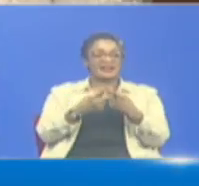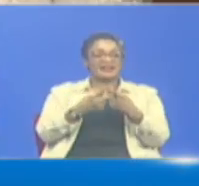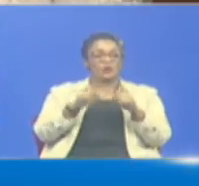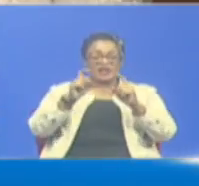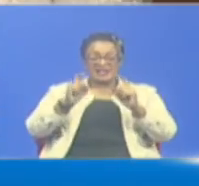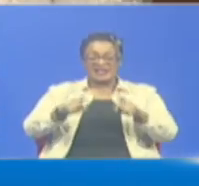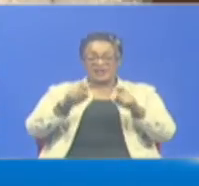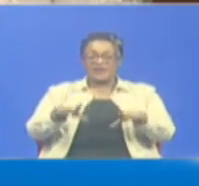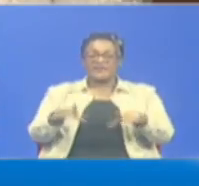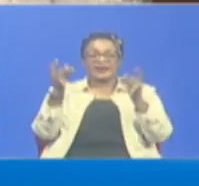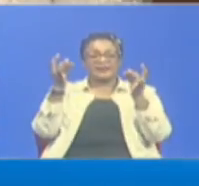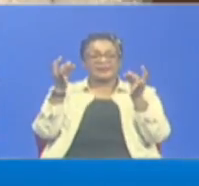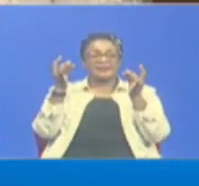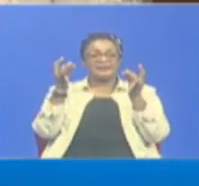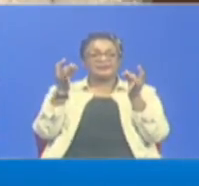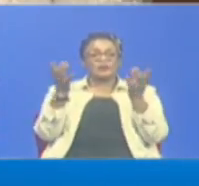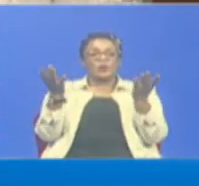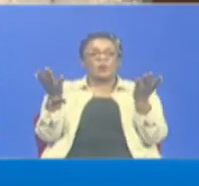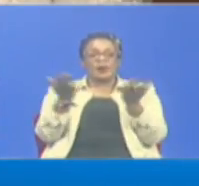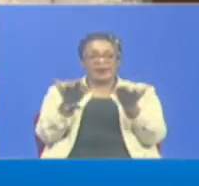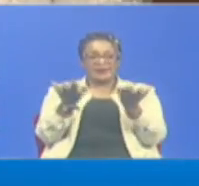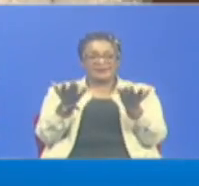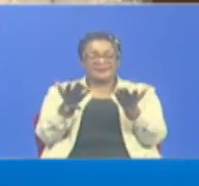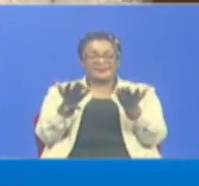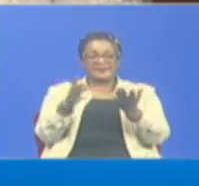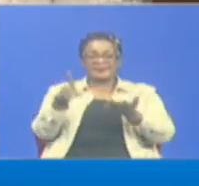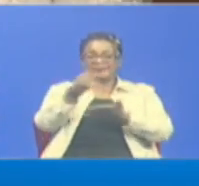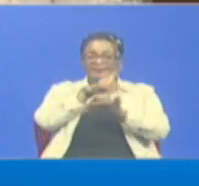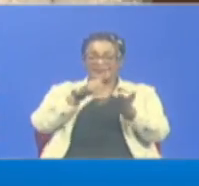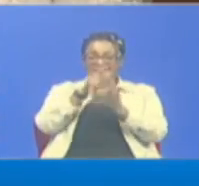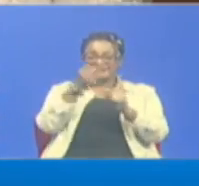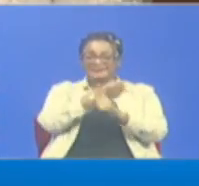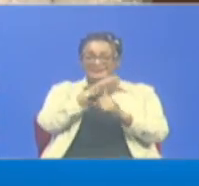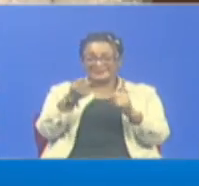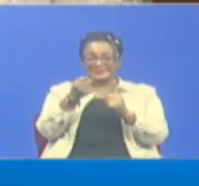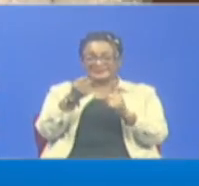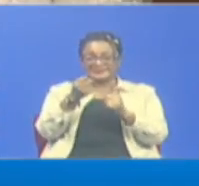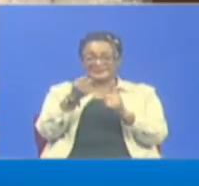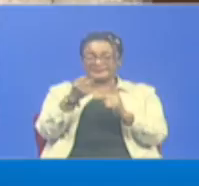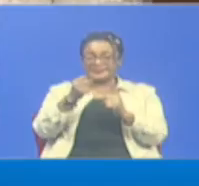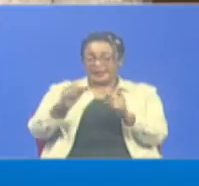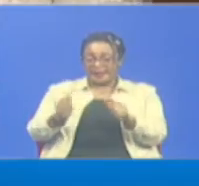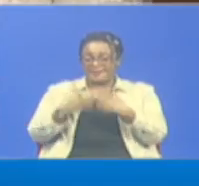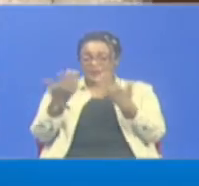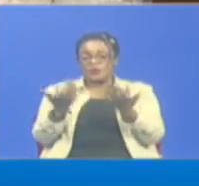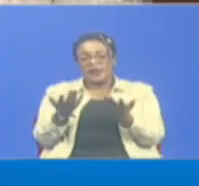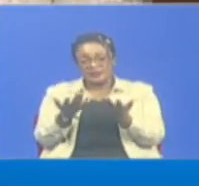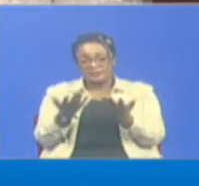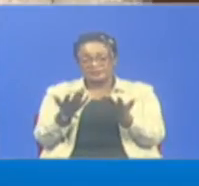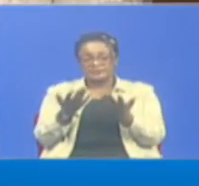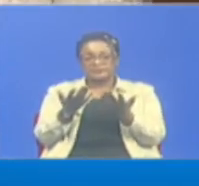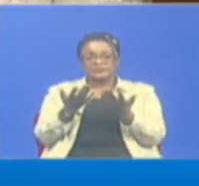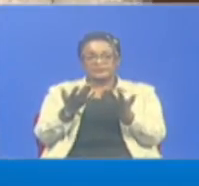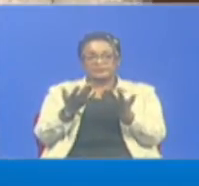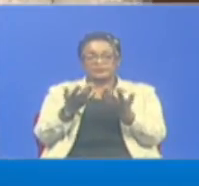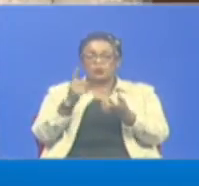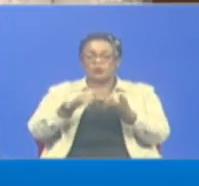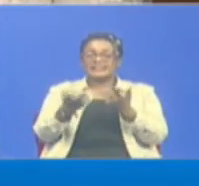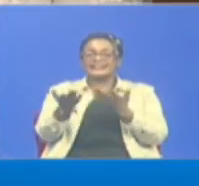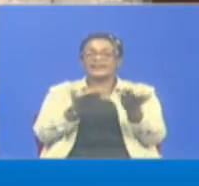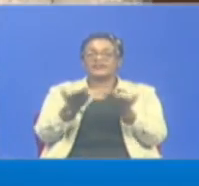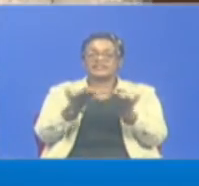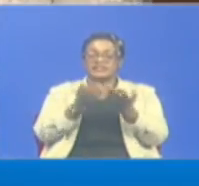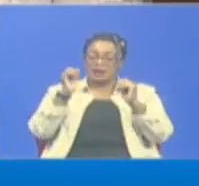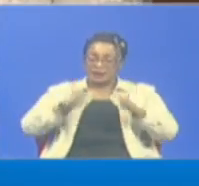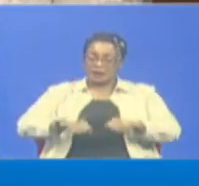find where the domestic violence as occurred, what comprehensive services do we